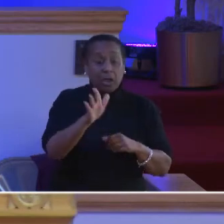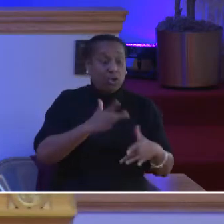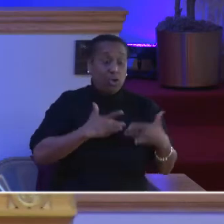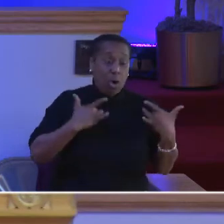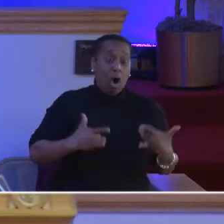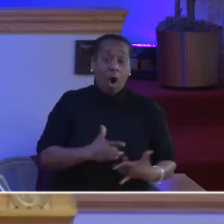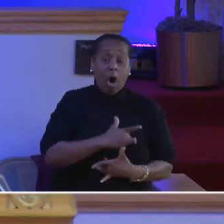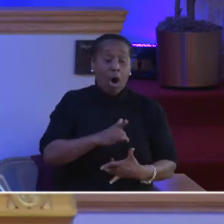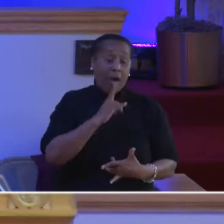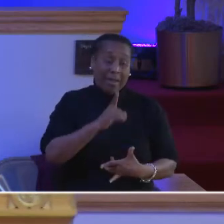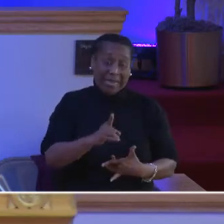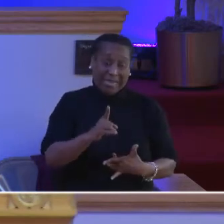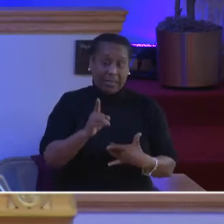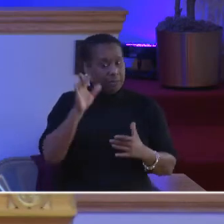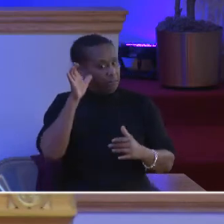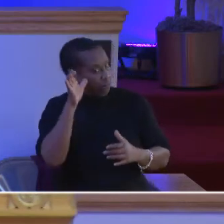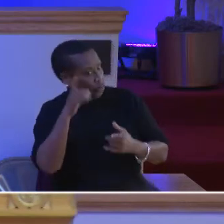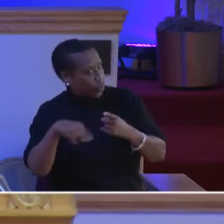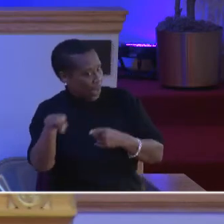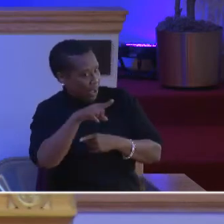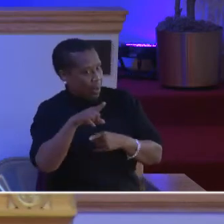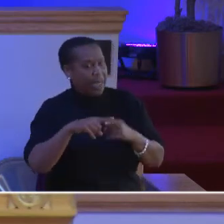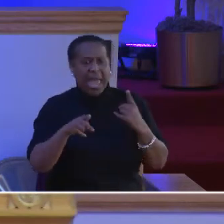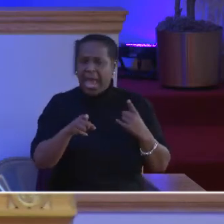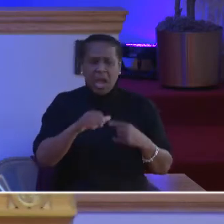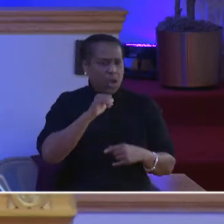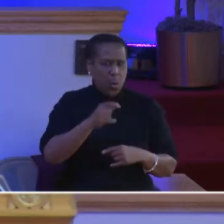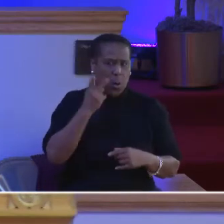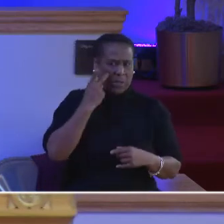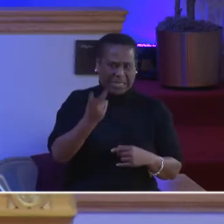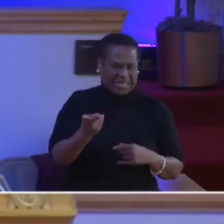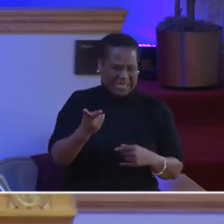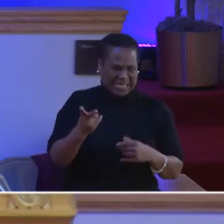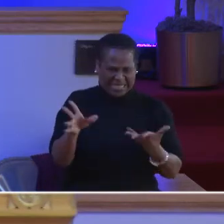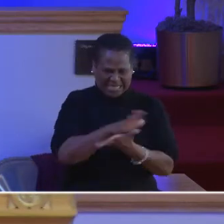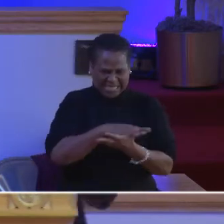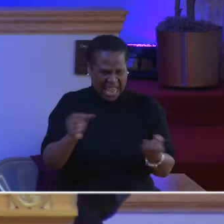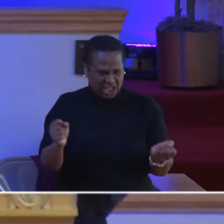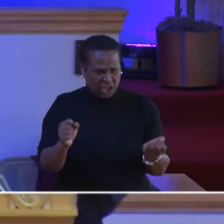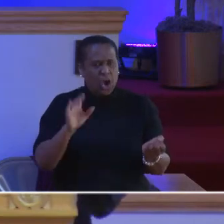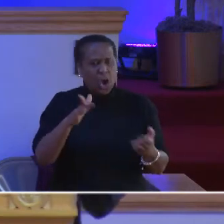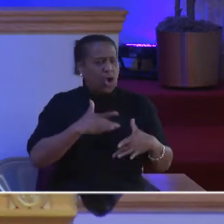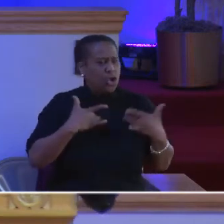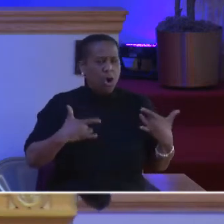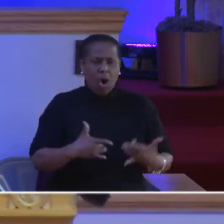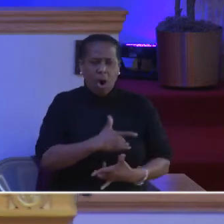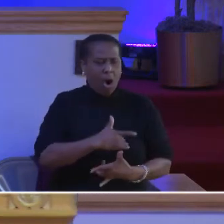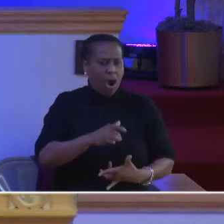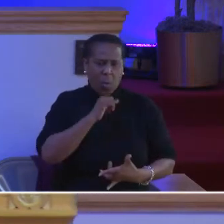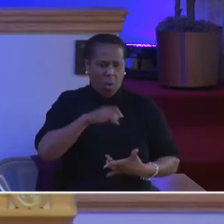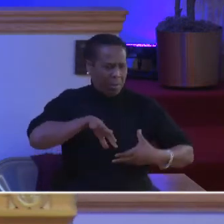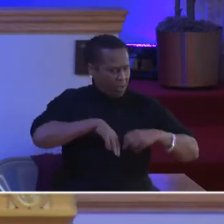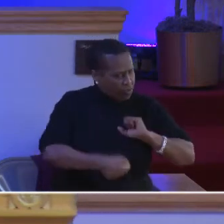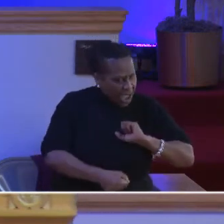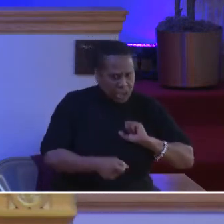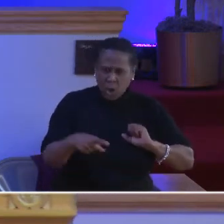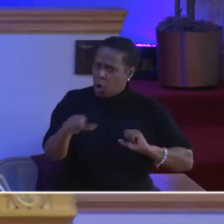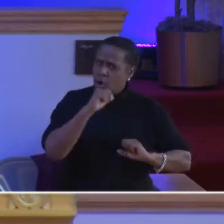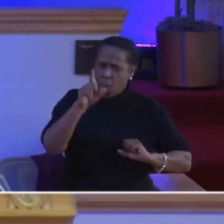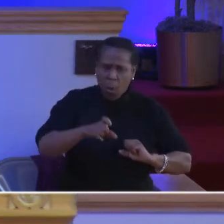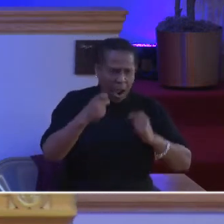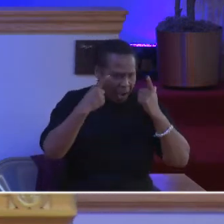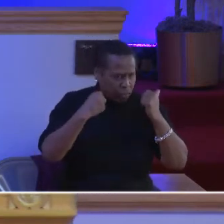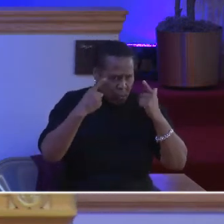is inclined to him, and you won't see the disaster. Your heart won't be wrenched. You won't have to